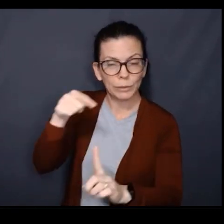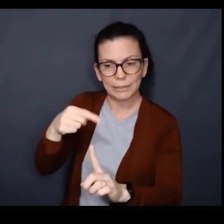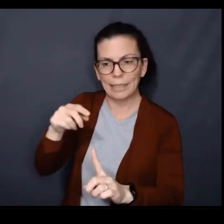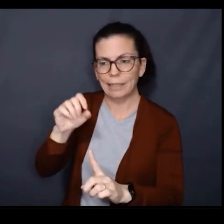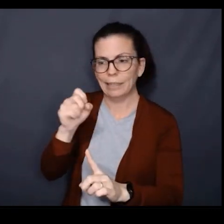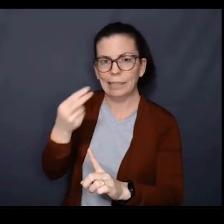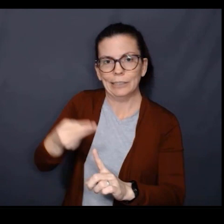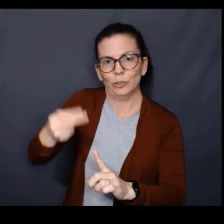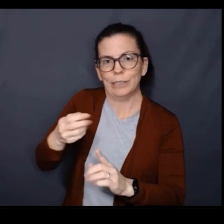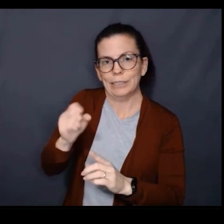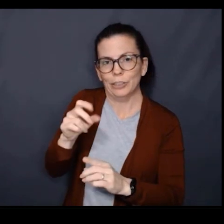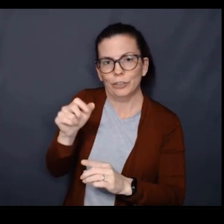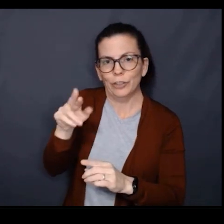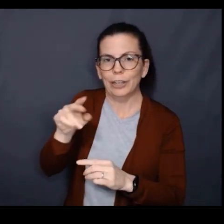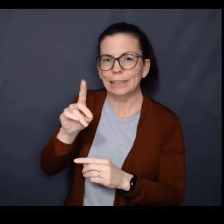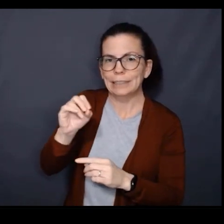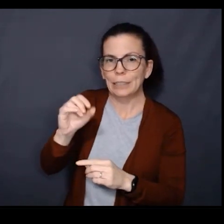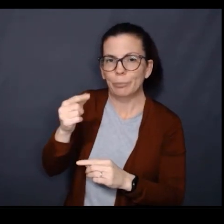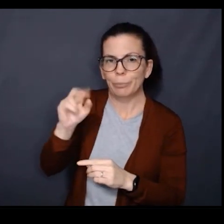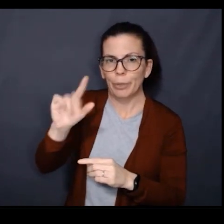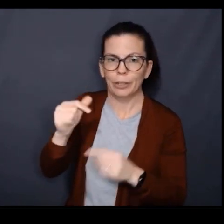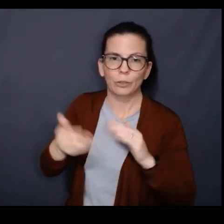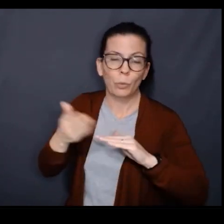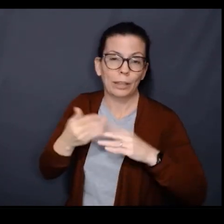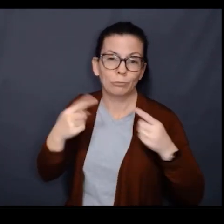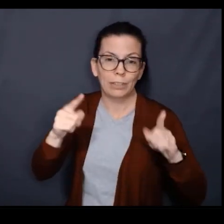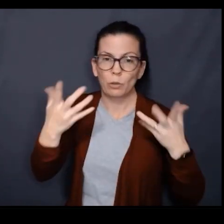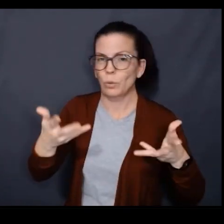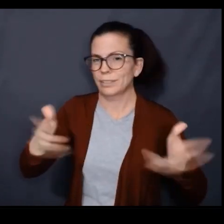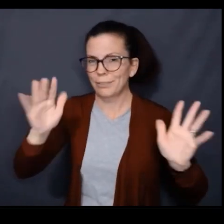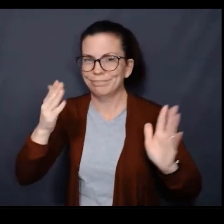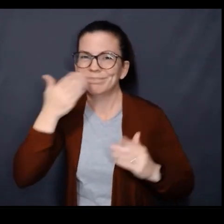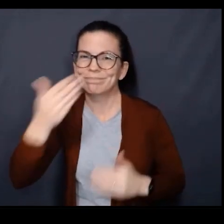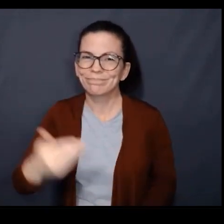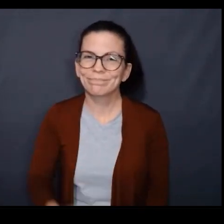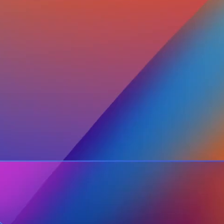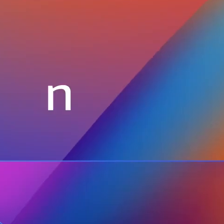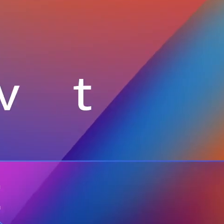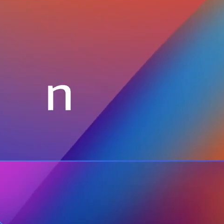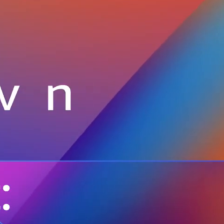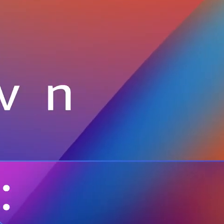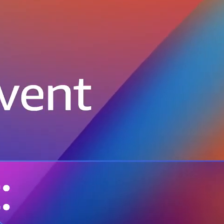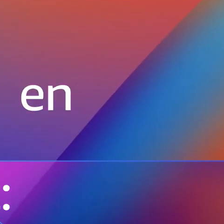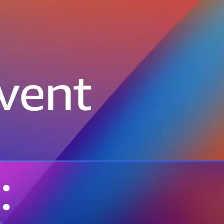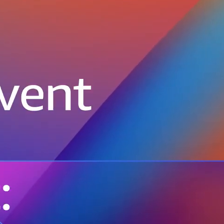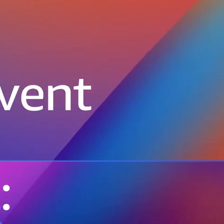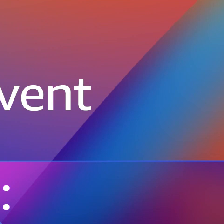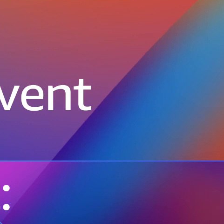use the Spark History Server to debug your job while it's running or once it's all done. Have a good